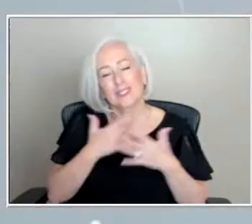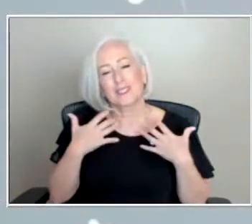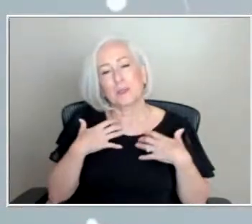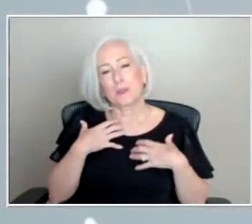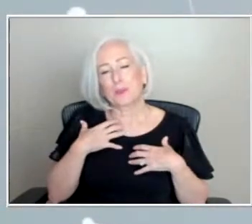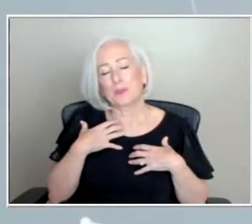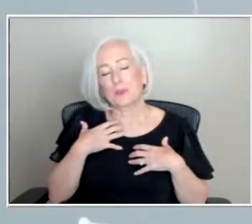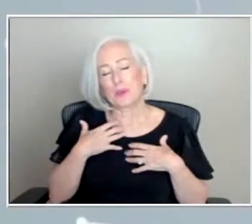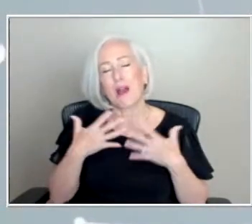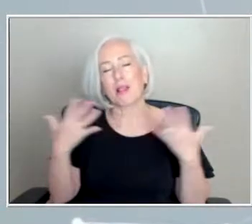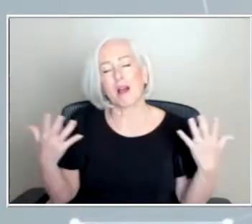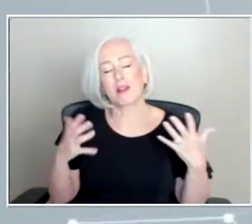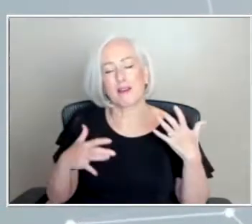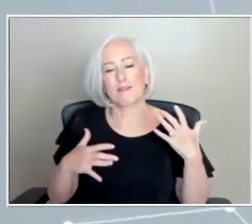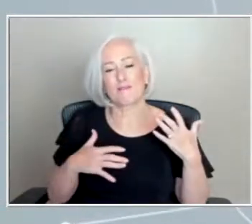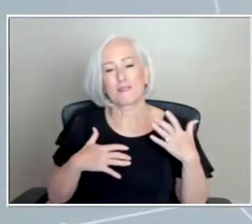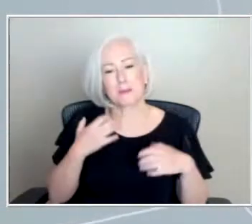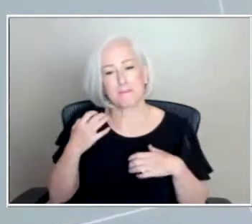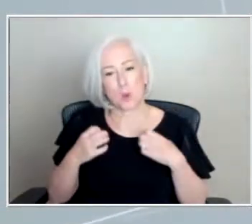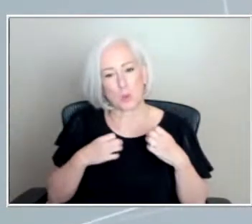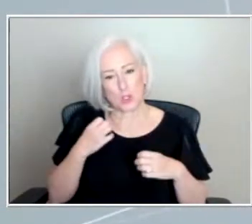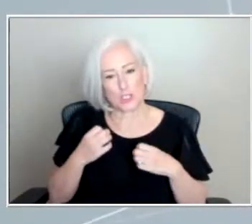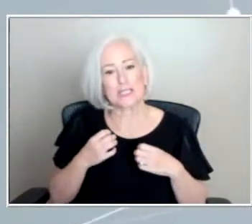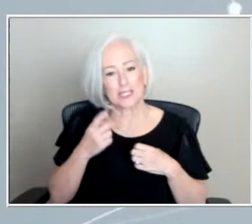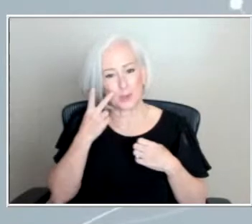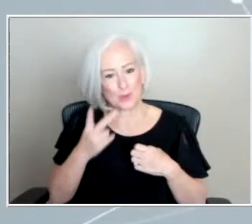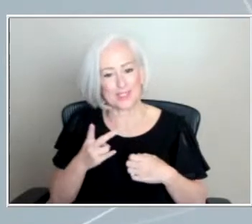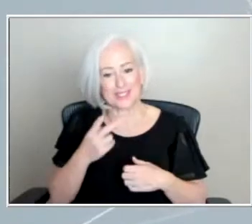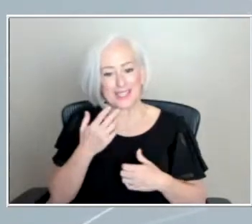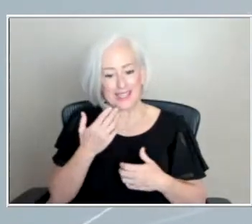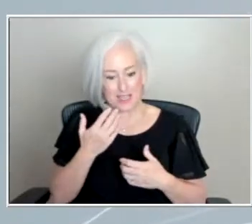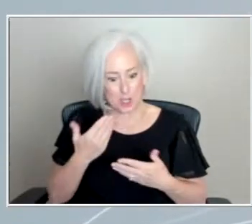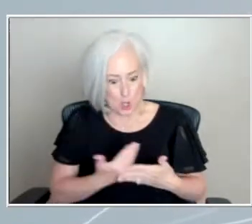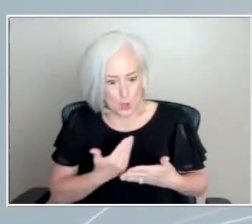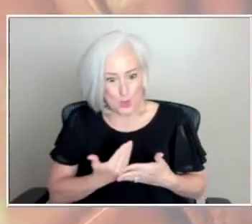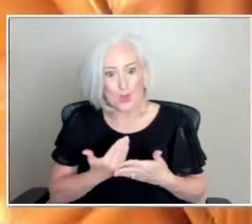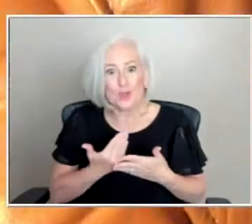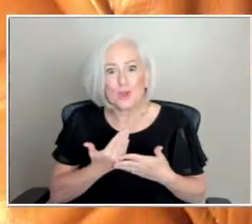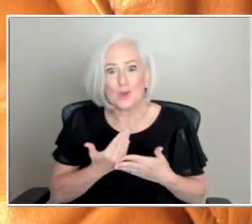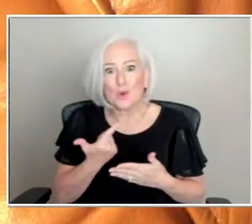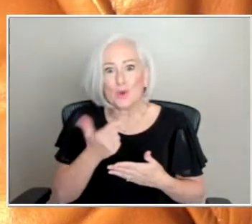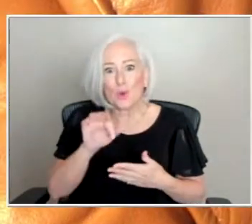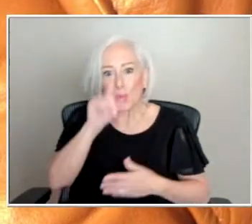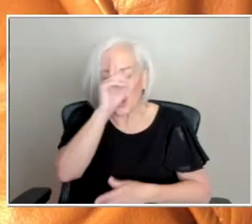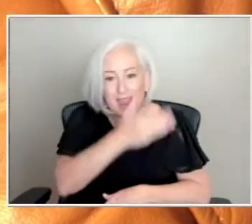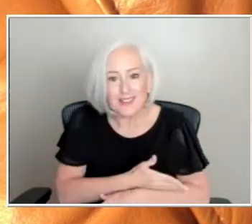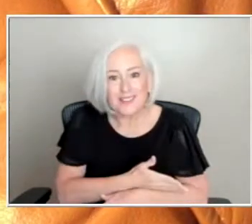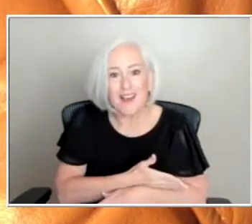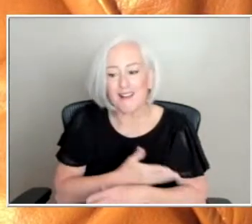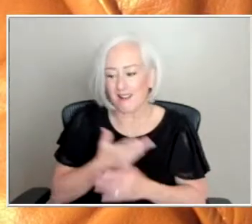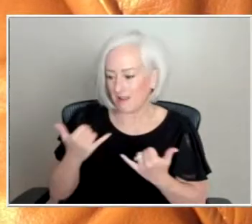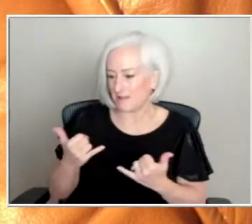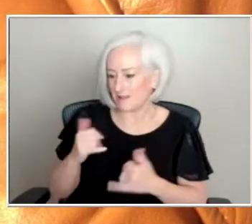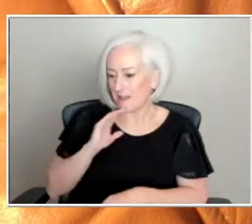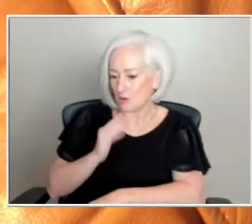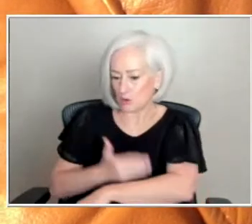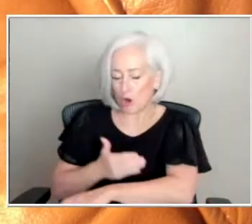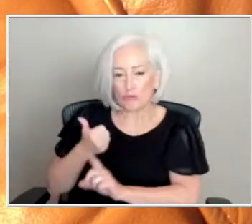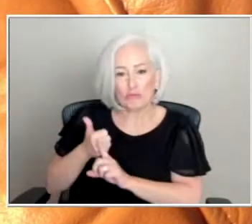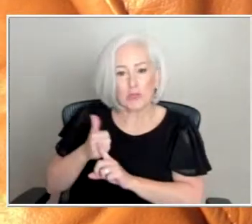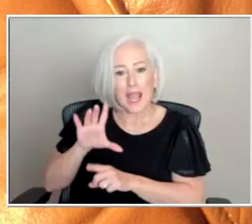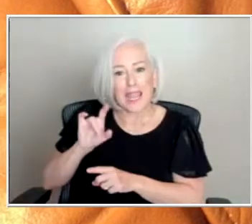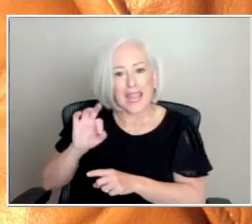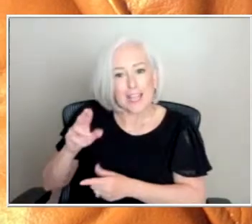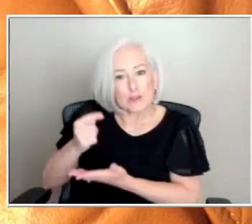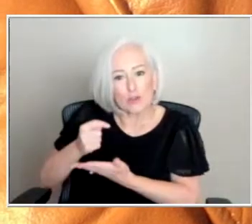your grandson here, but now you're faced with your daughter starting cancer treatment. Tell us what that was like for you.